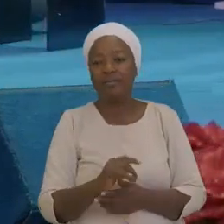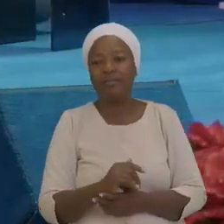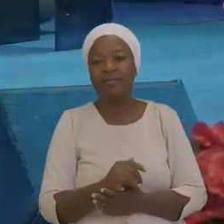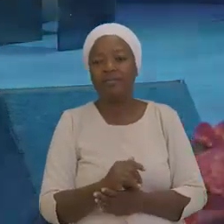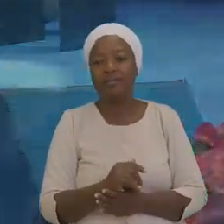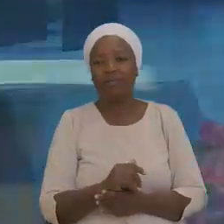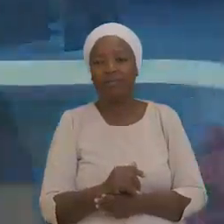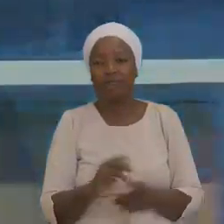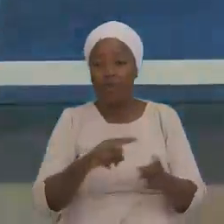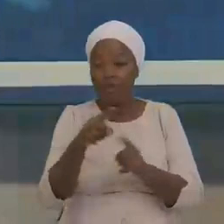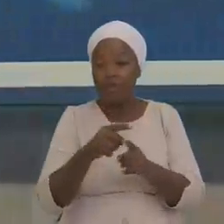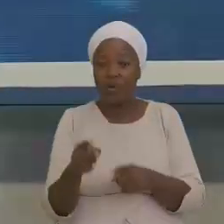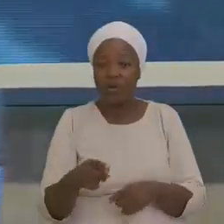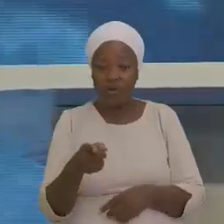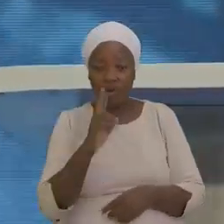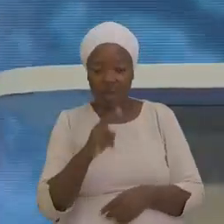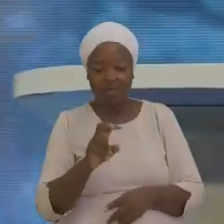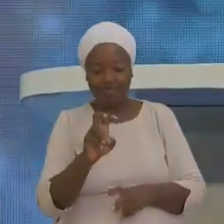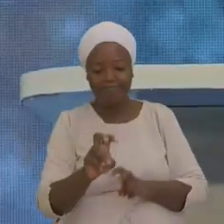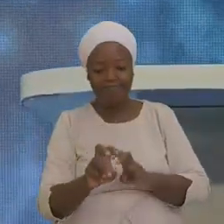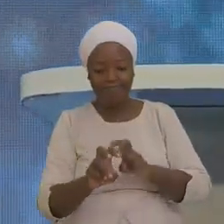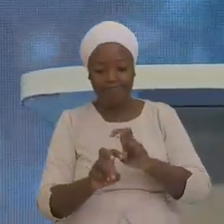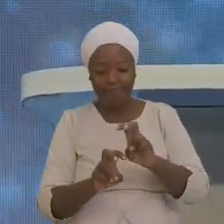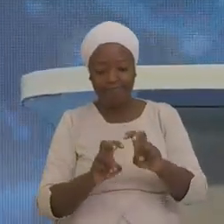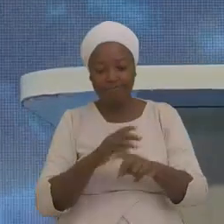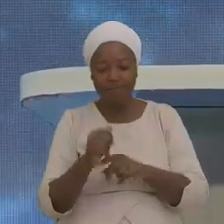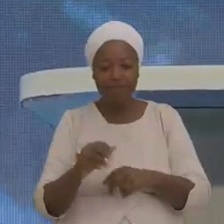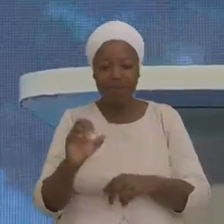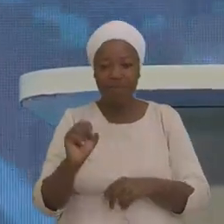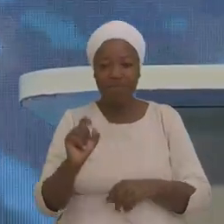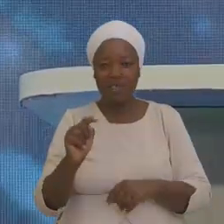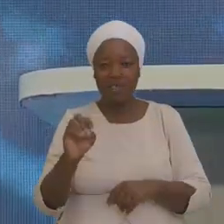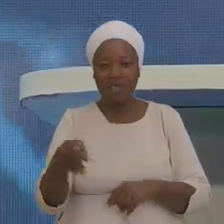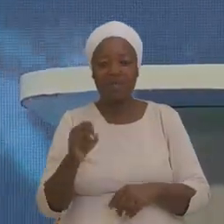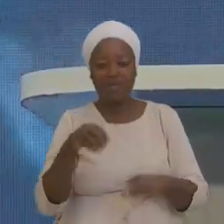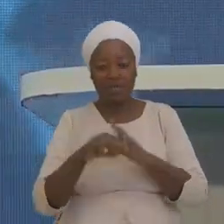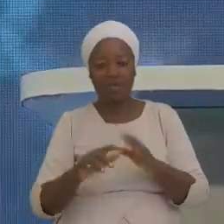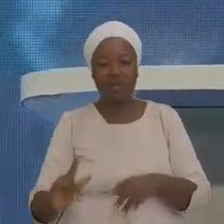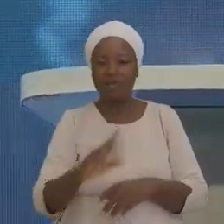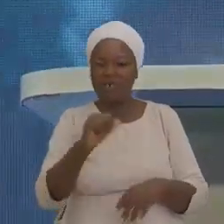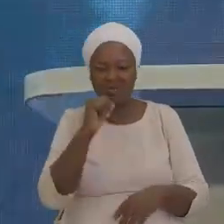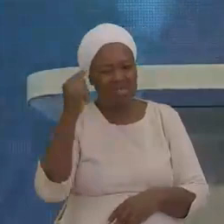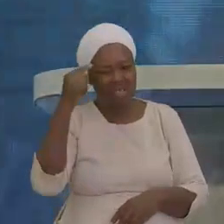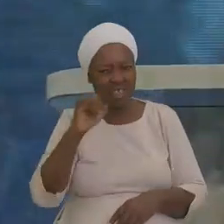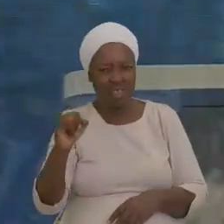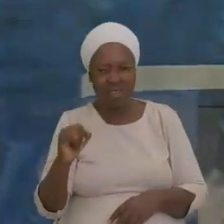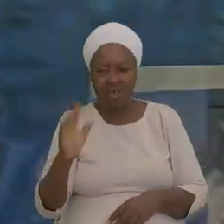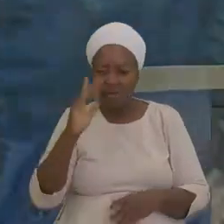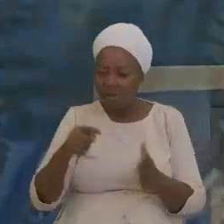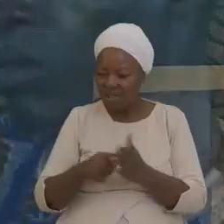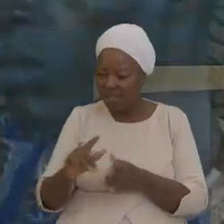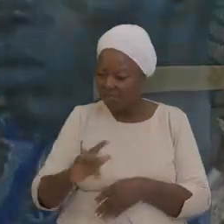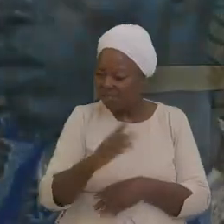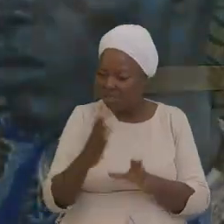When you are climbing up those steps of the plane, you are not thinking, will this plane take me there?